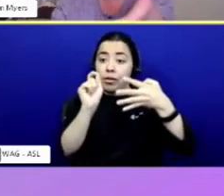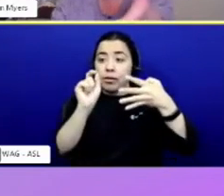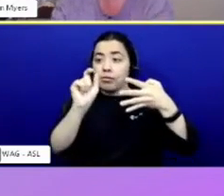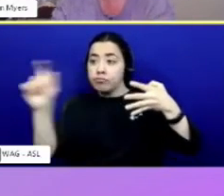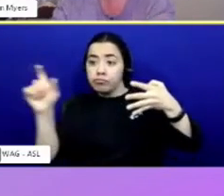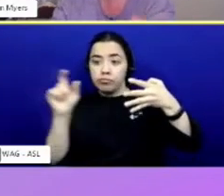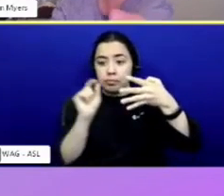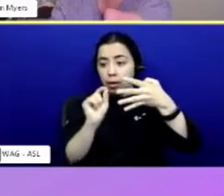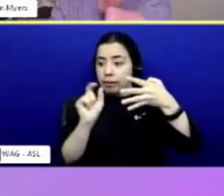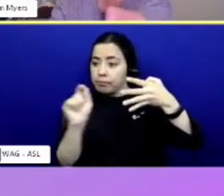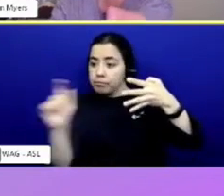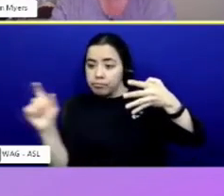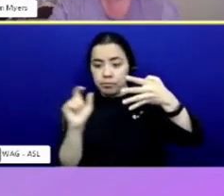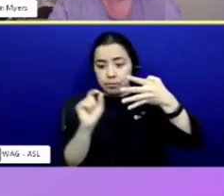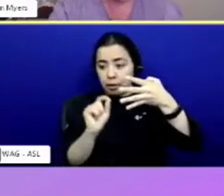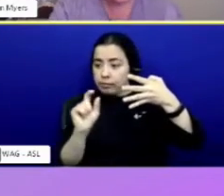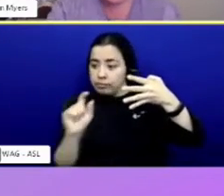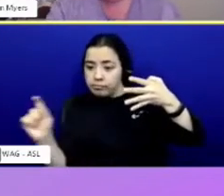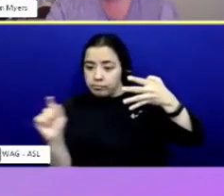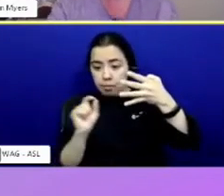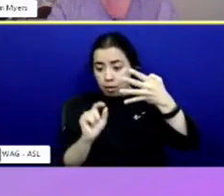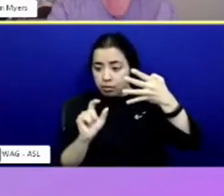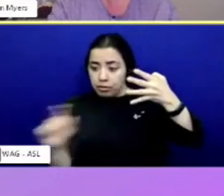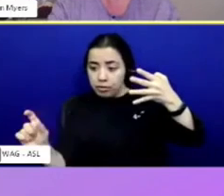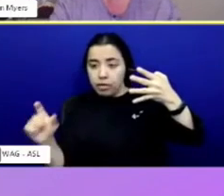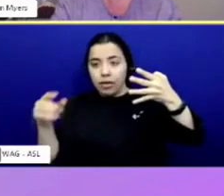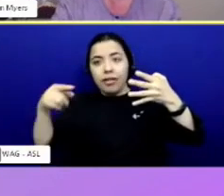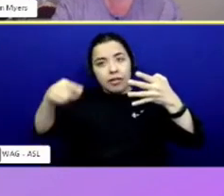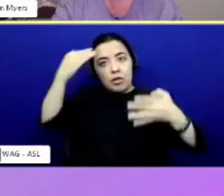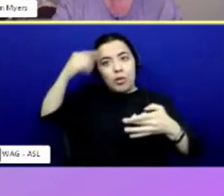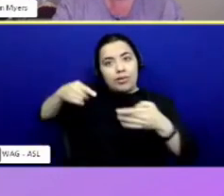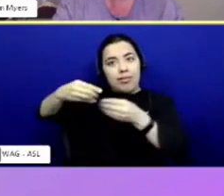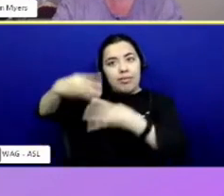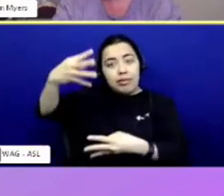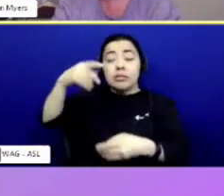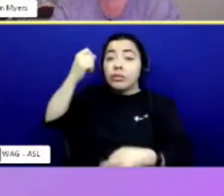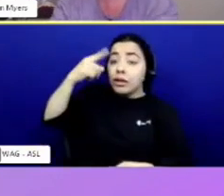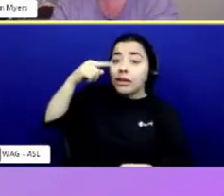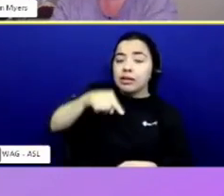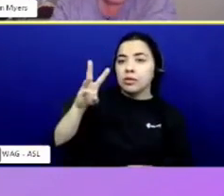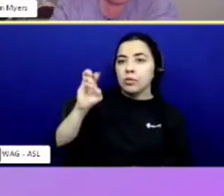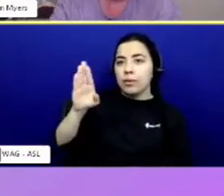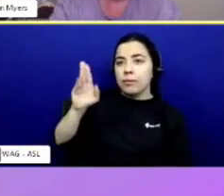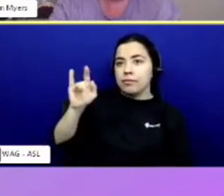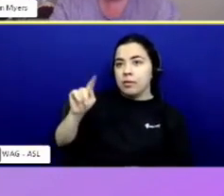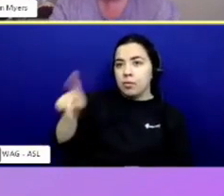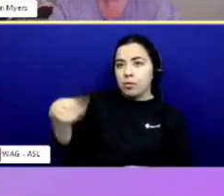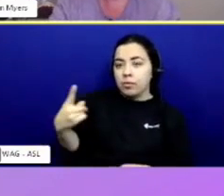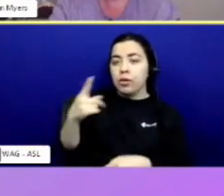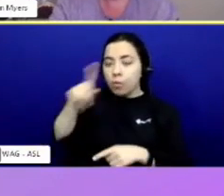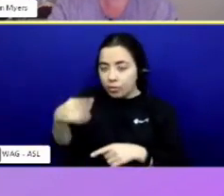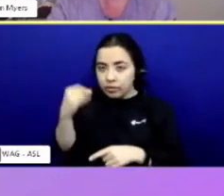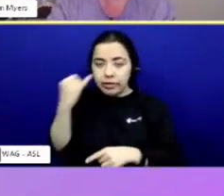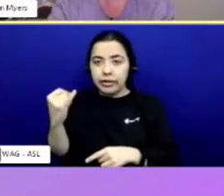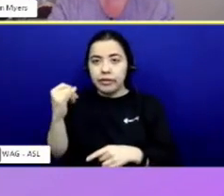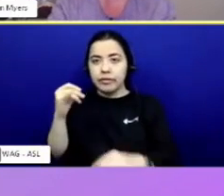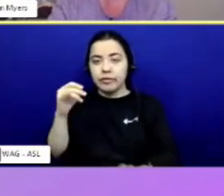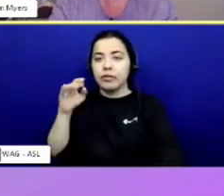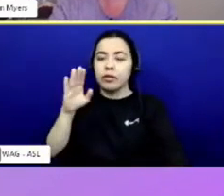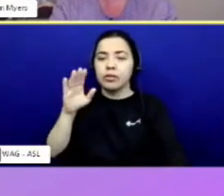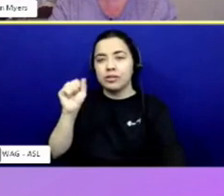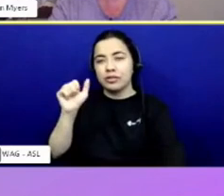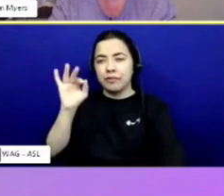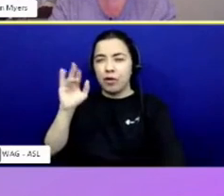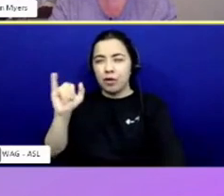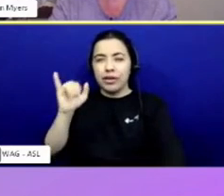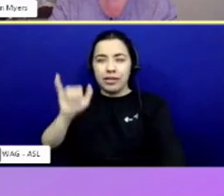Again, I should clarify, that is very specifically a WebKit thing. So you're only going to get that with VoiceOver and a WebKit browser like Safari.